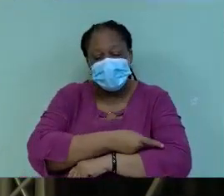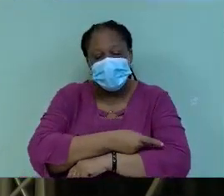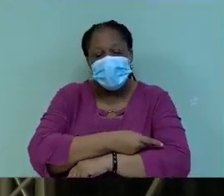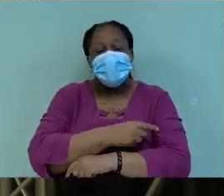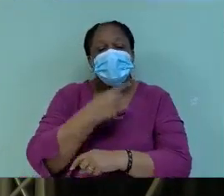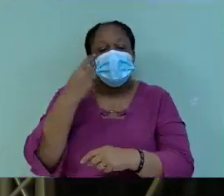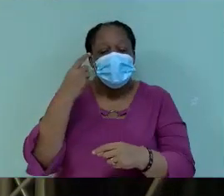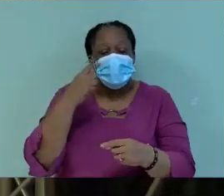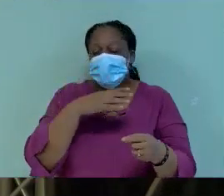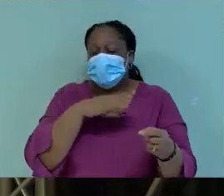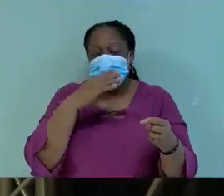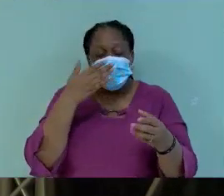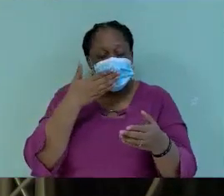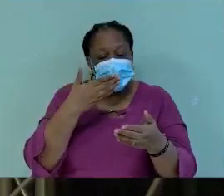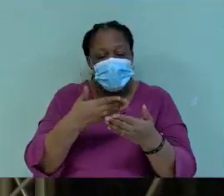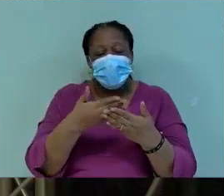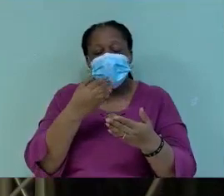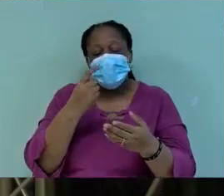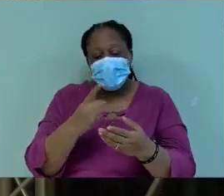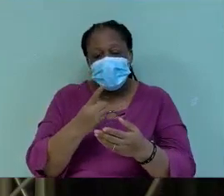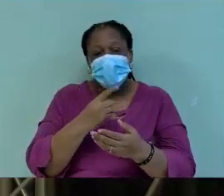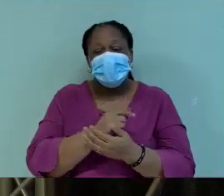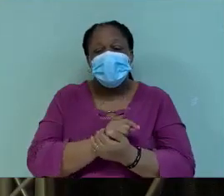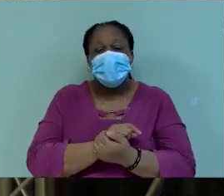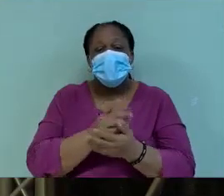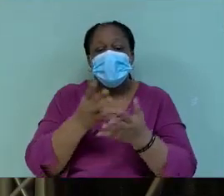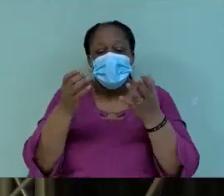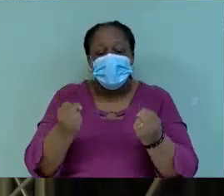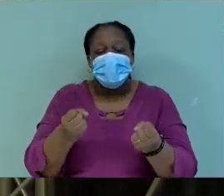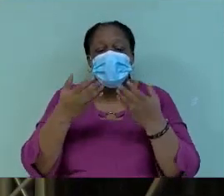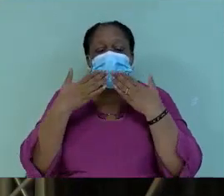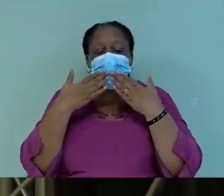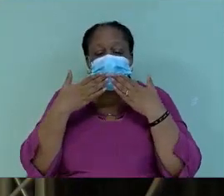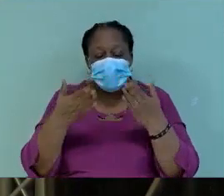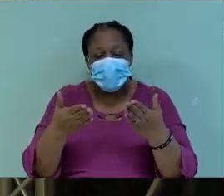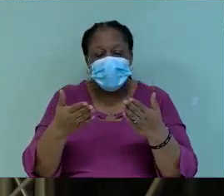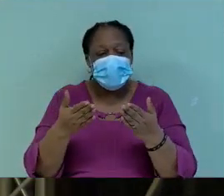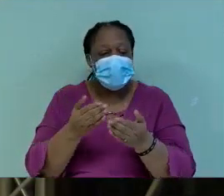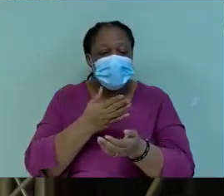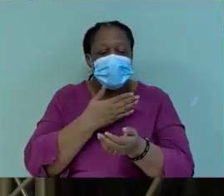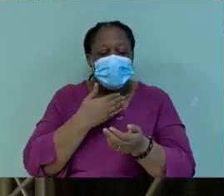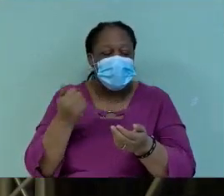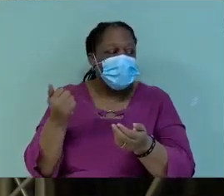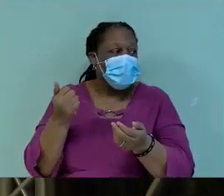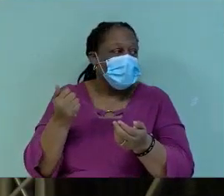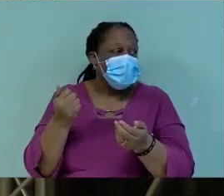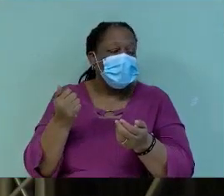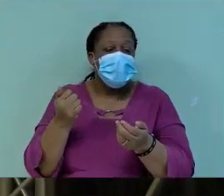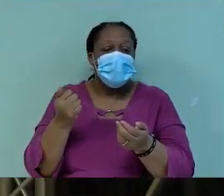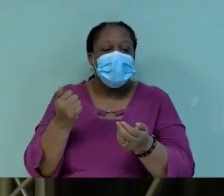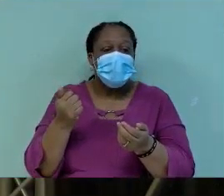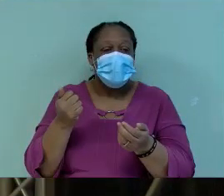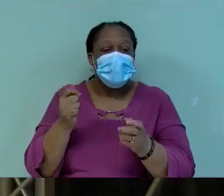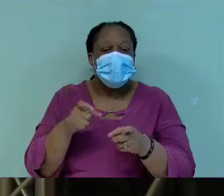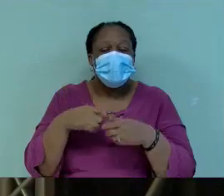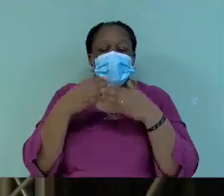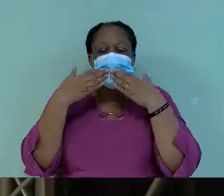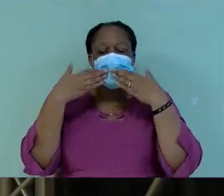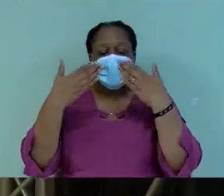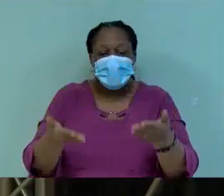like to personally recognize and give special thanks to Dolores Harris, Permanent Secretary of Ministry of